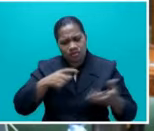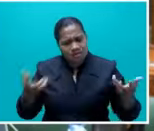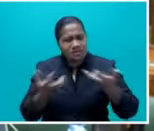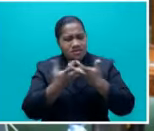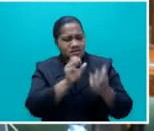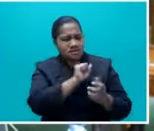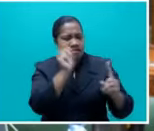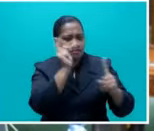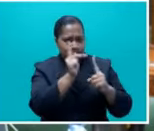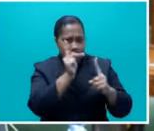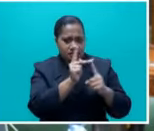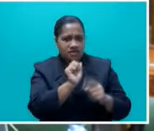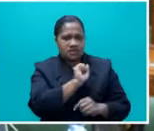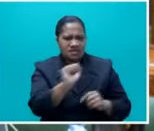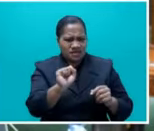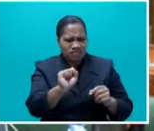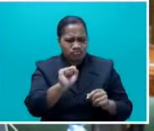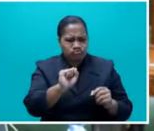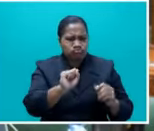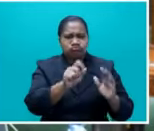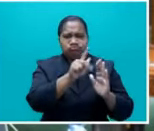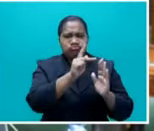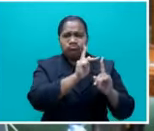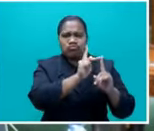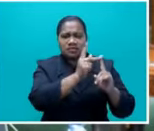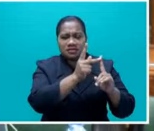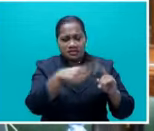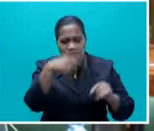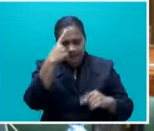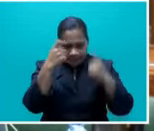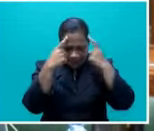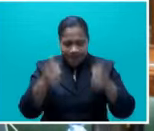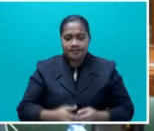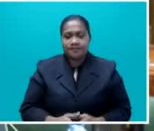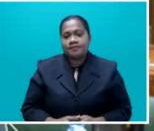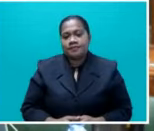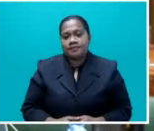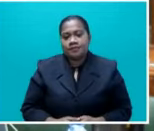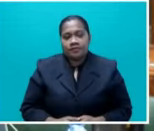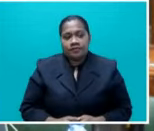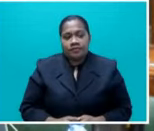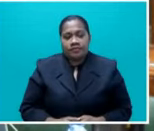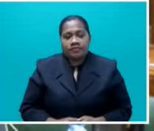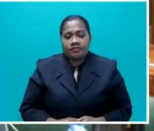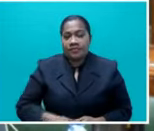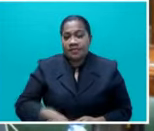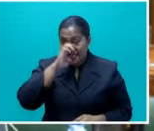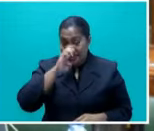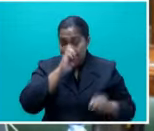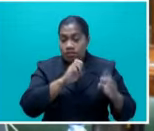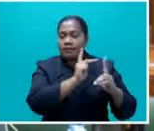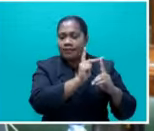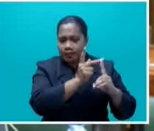and political ideology. Ethnic politics occupied center stage,